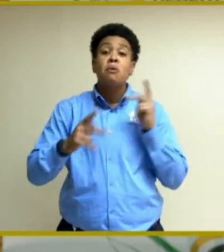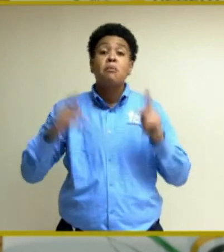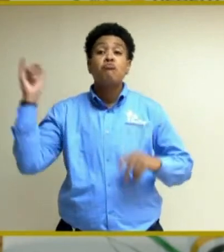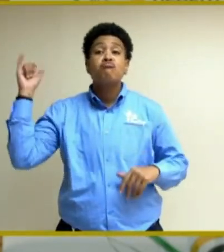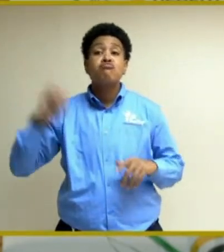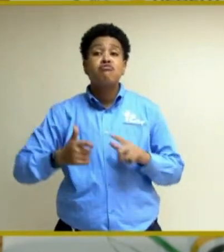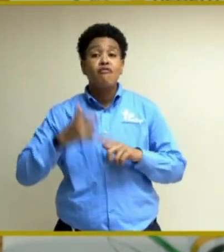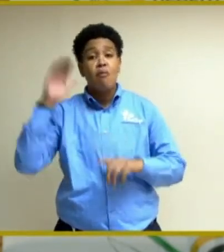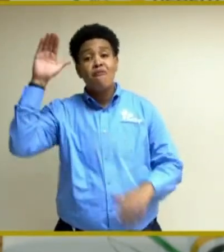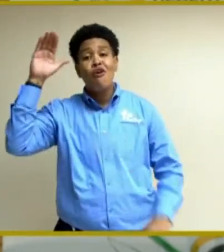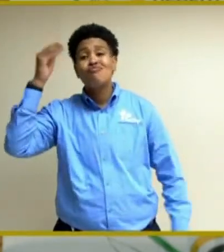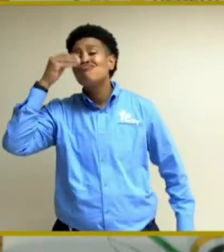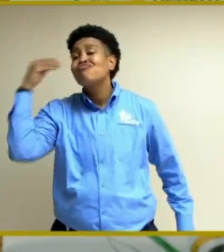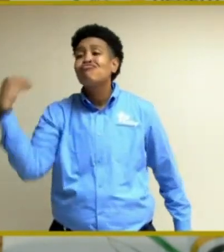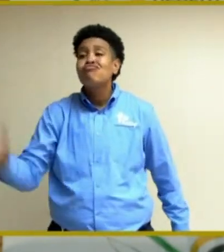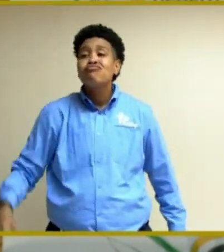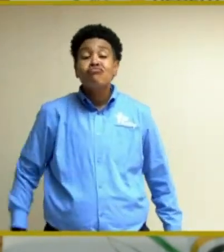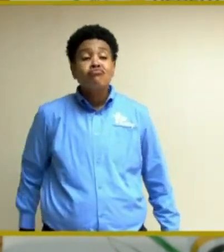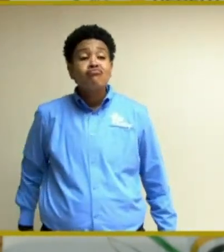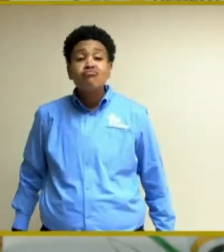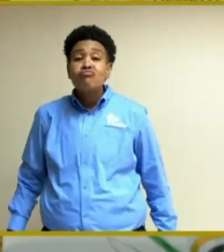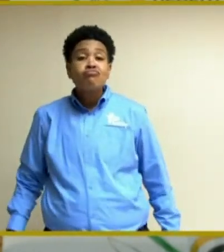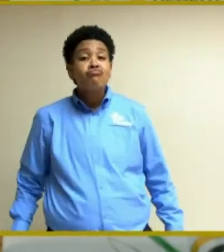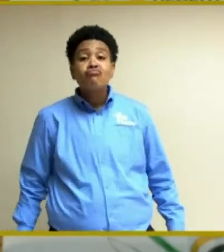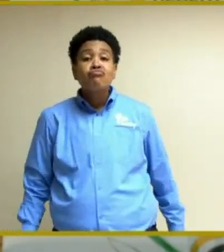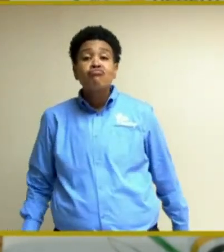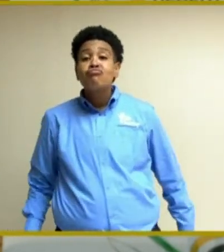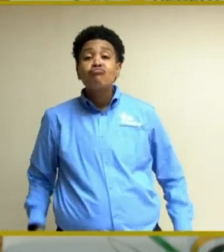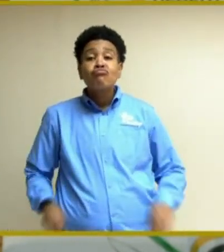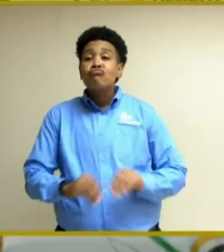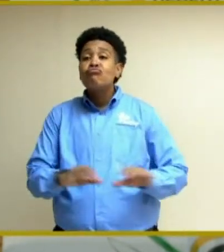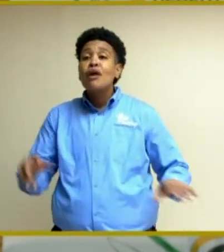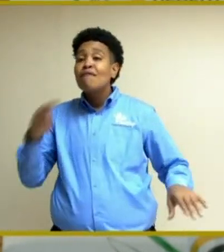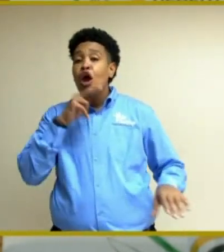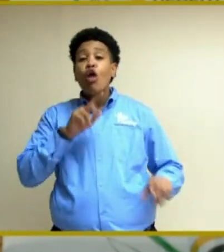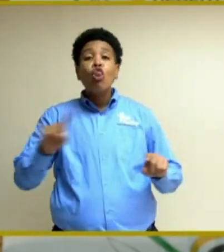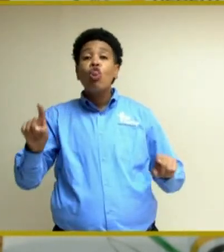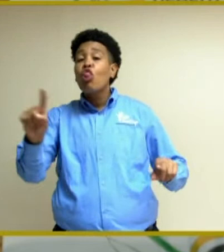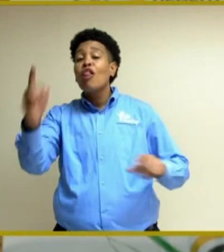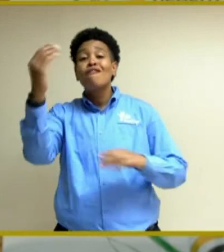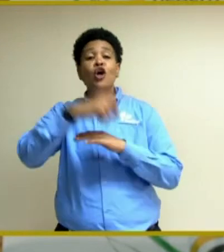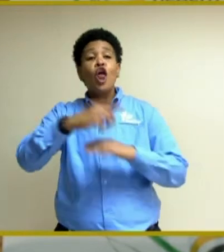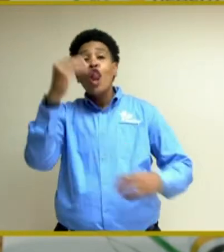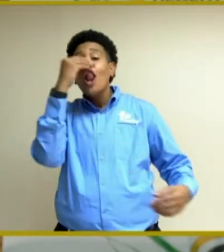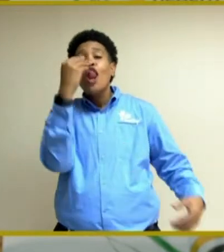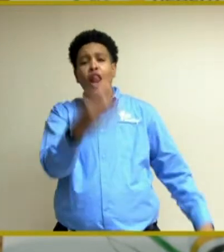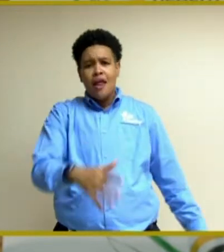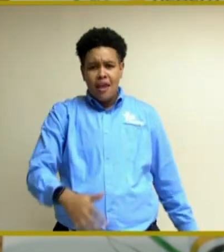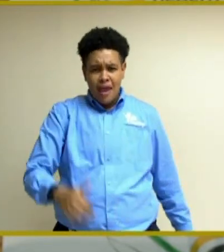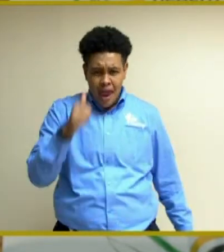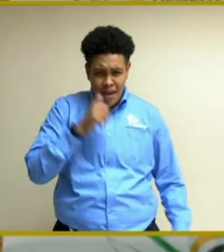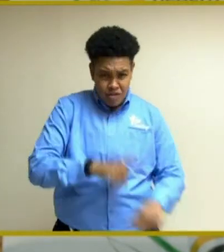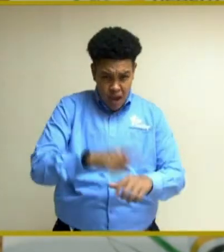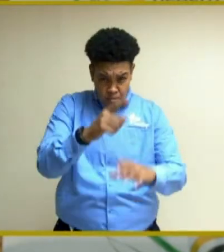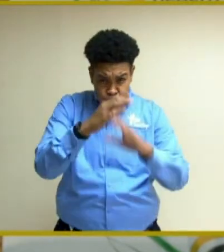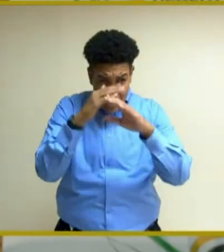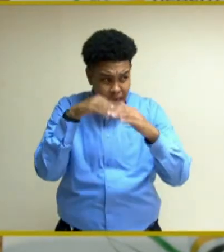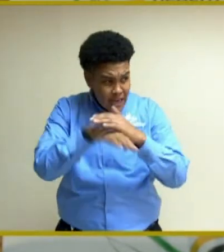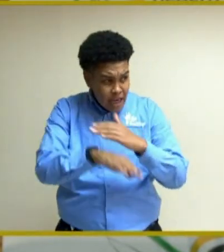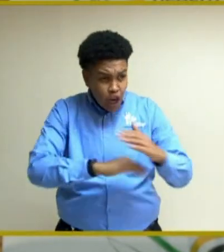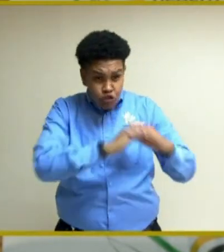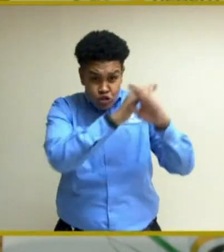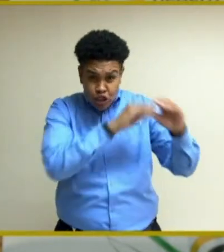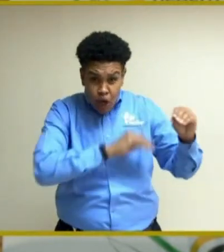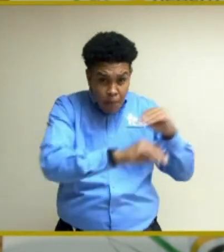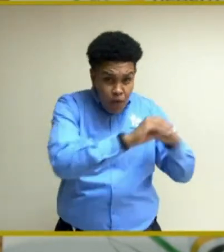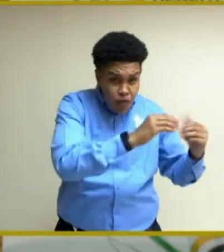14 days. It spread the virus. And every time you went in and restricted movement, whether